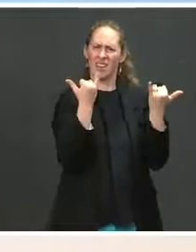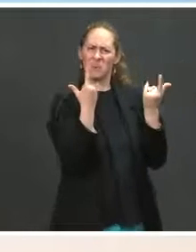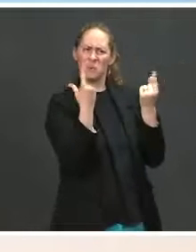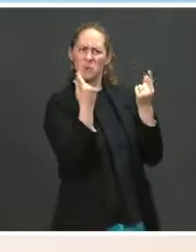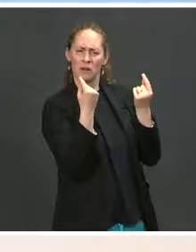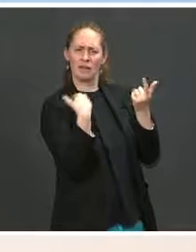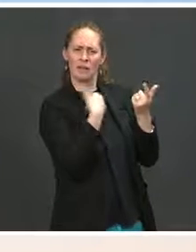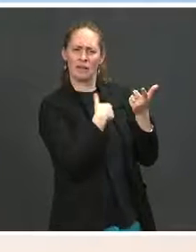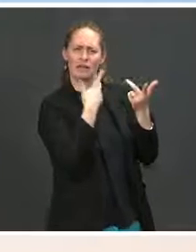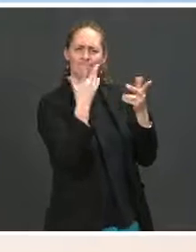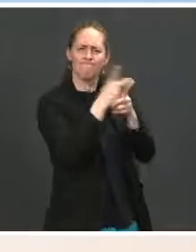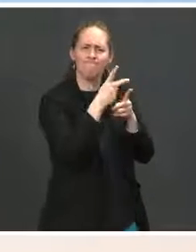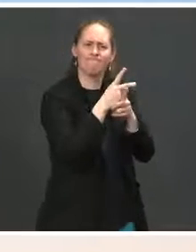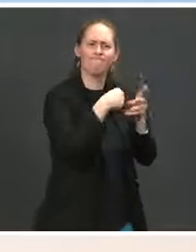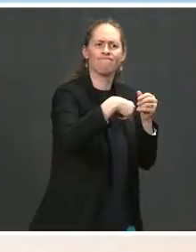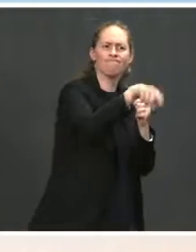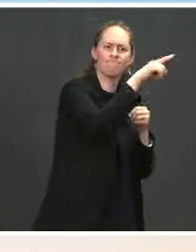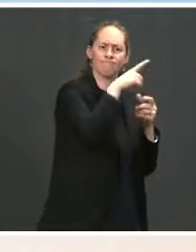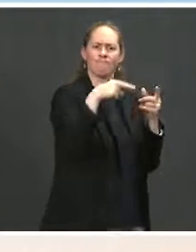issue. And that meant,